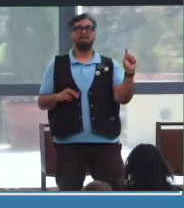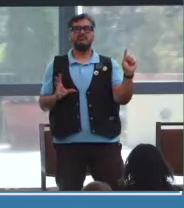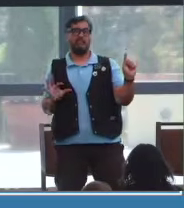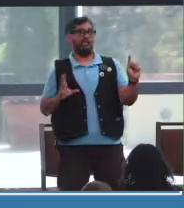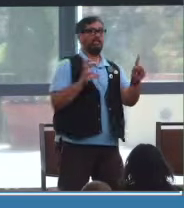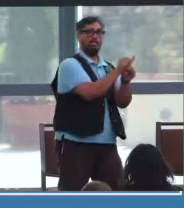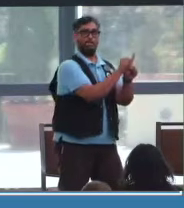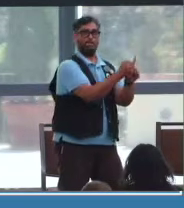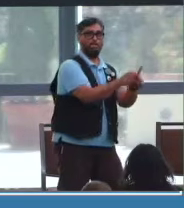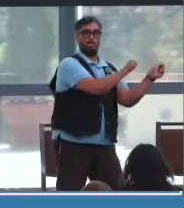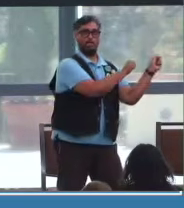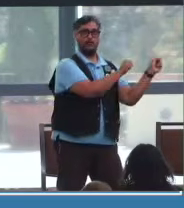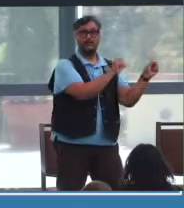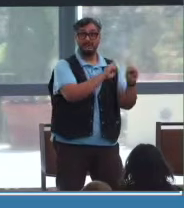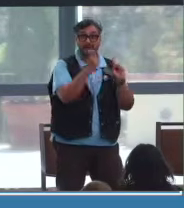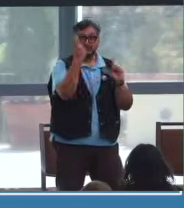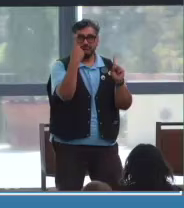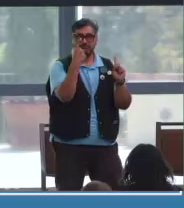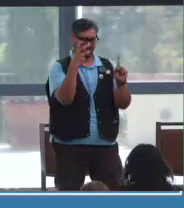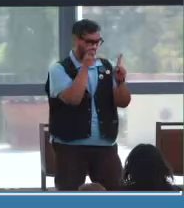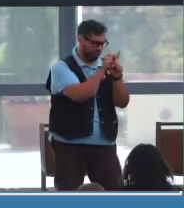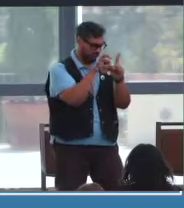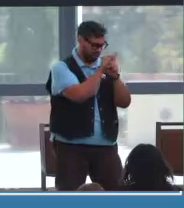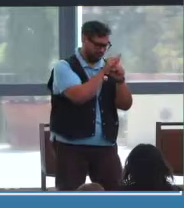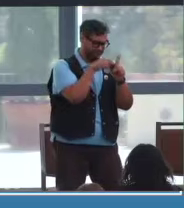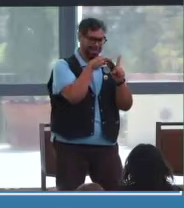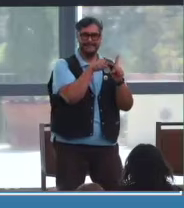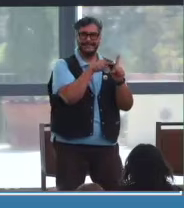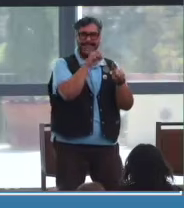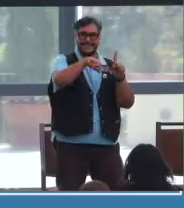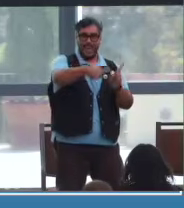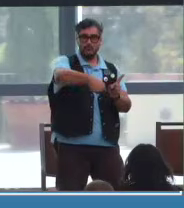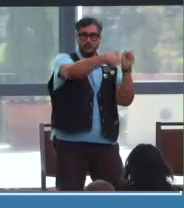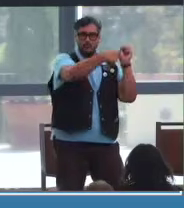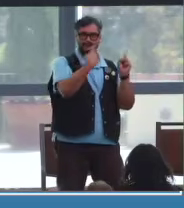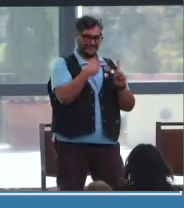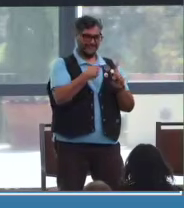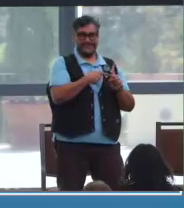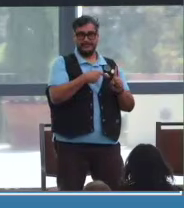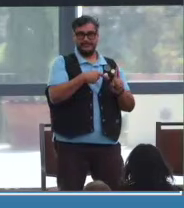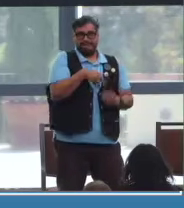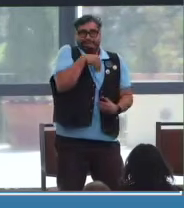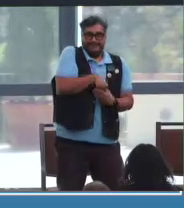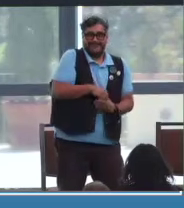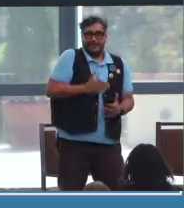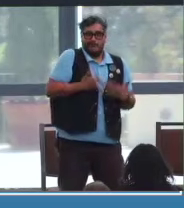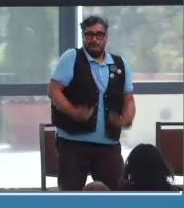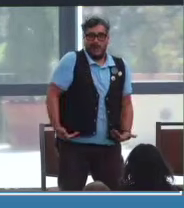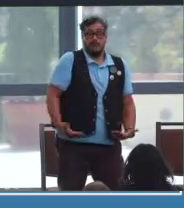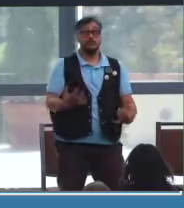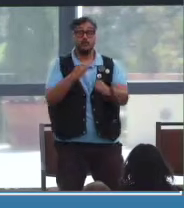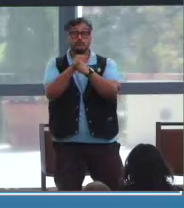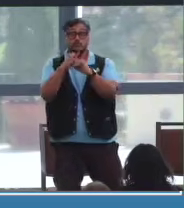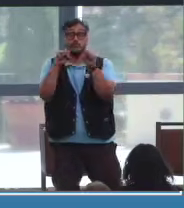it, but it can't because it's a protein, it's something that's in our cells. So the immune system